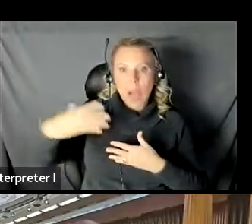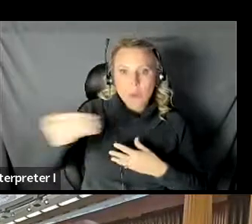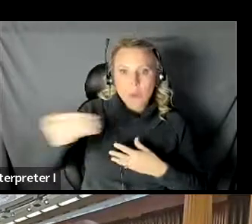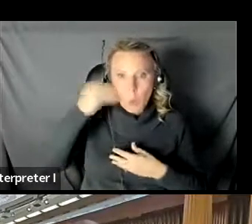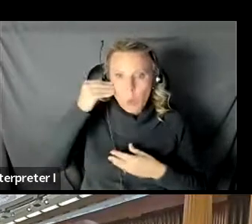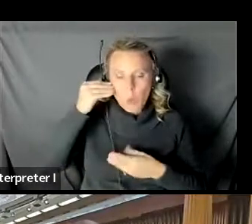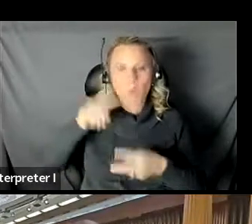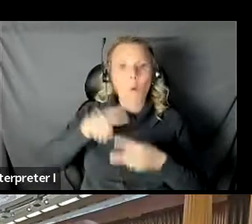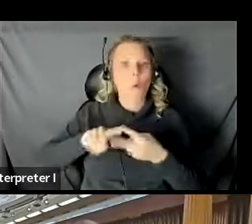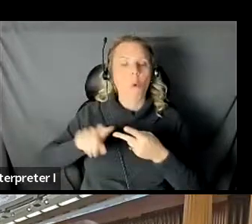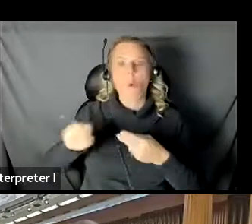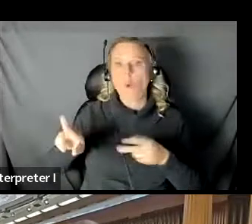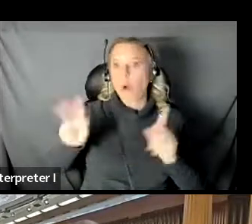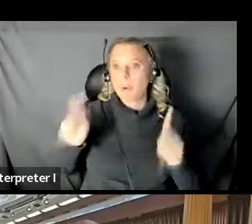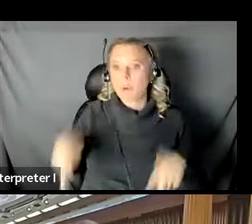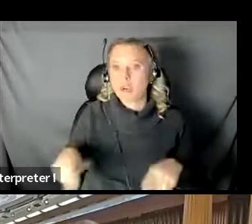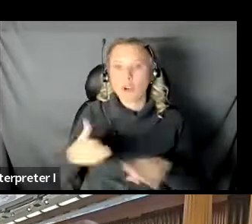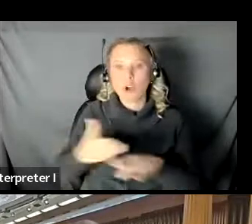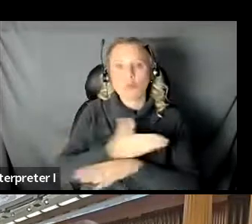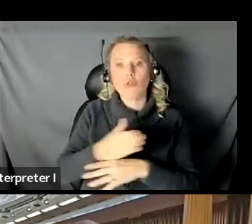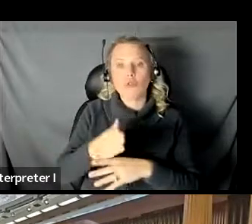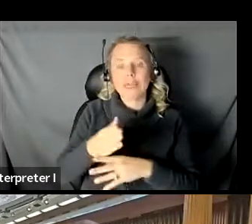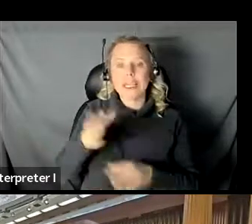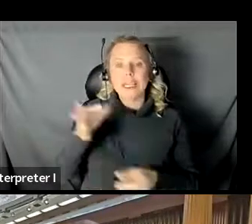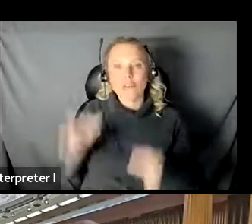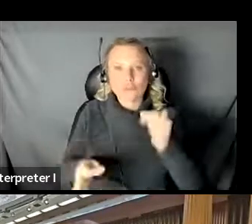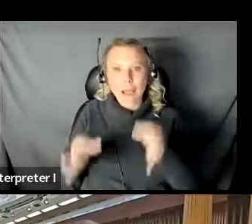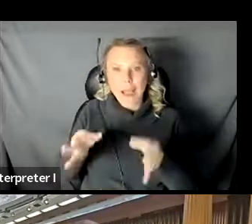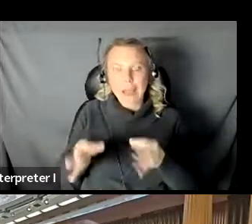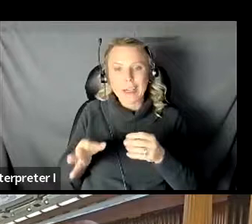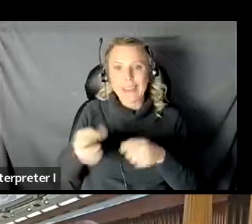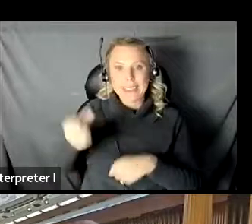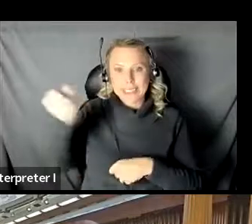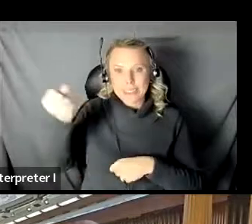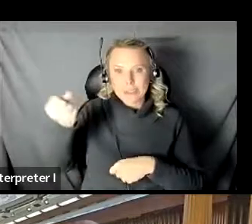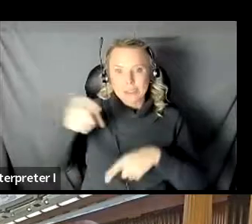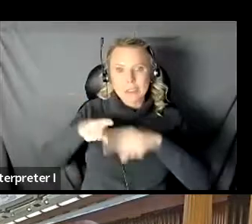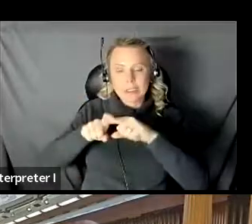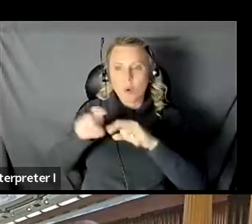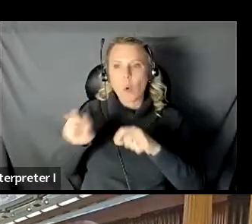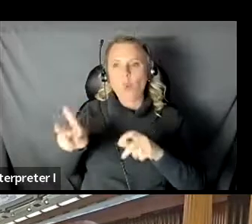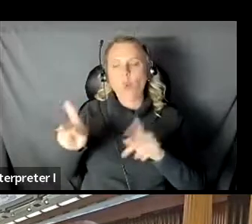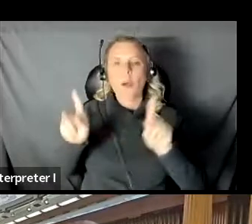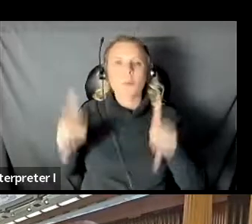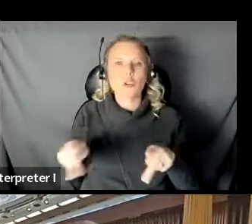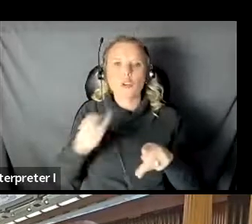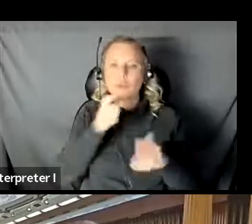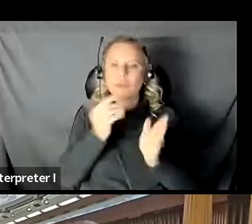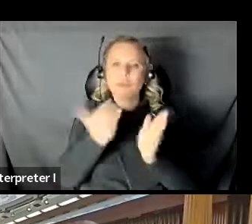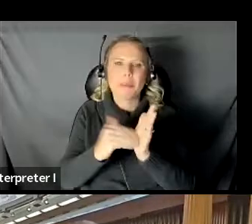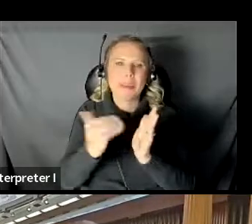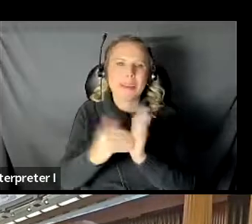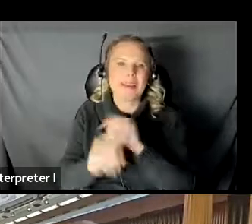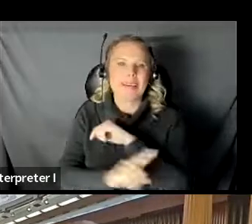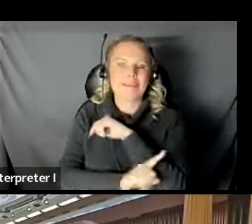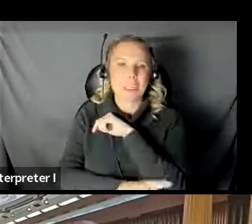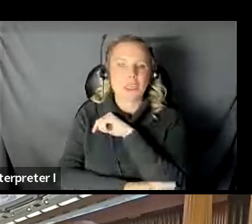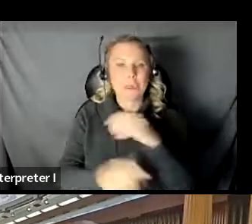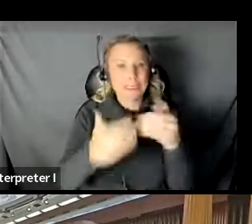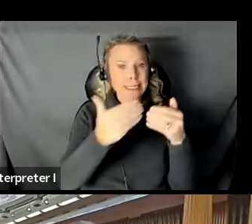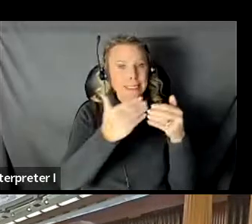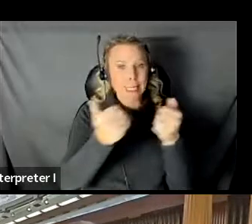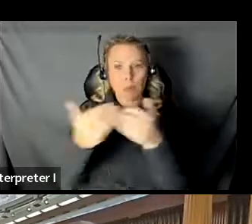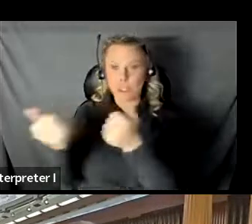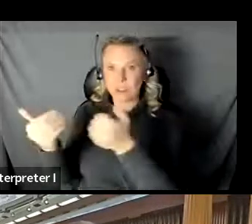carried by someone on a pretrial detention, and if the weapon is carried by someone who is a repeat offender. These separate charges,